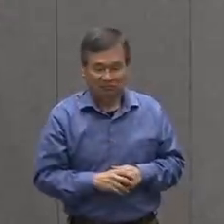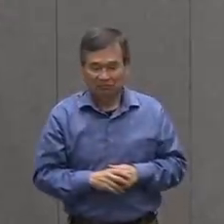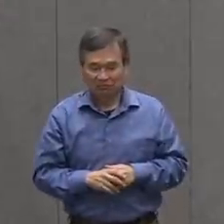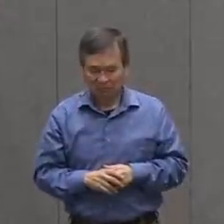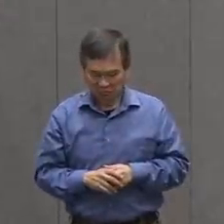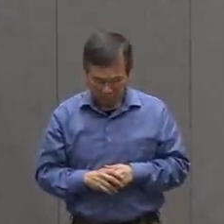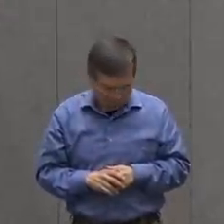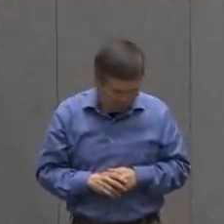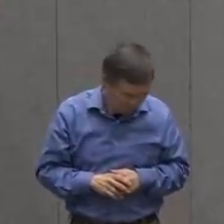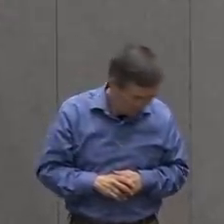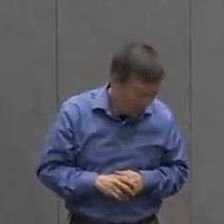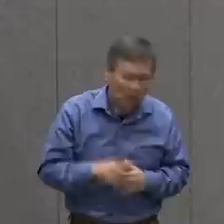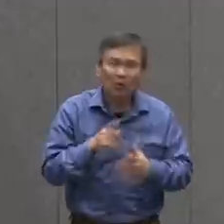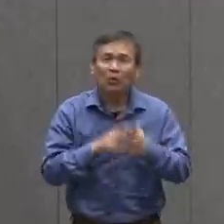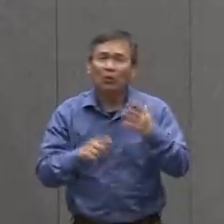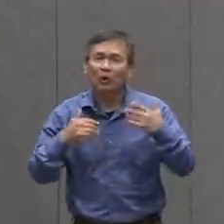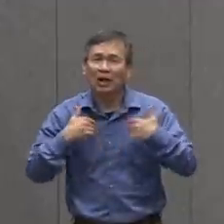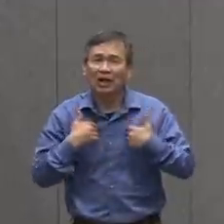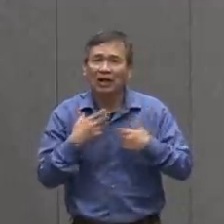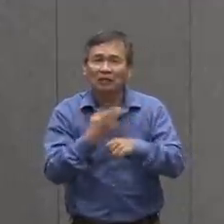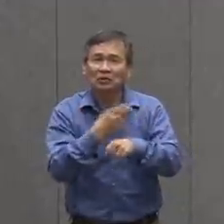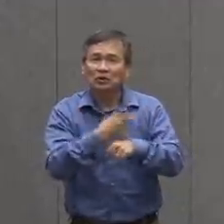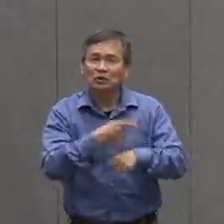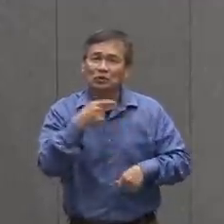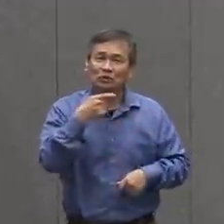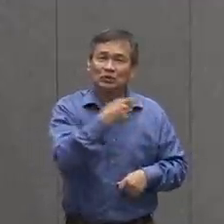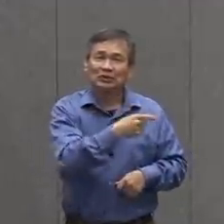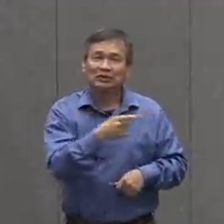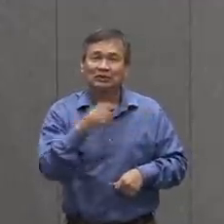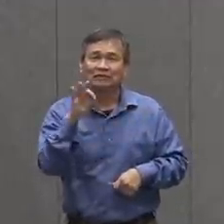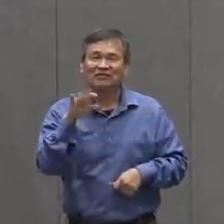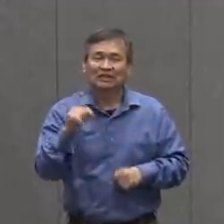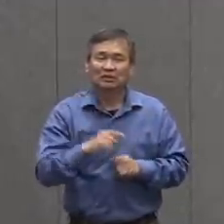I wonder what animals these feet belong to.